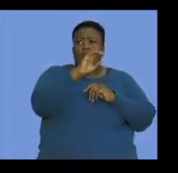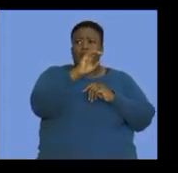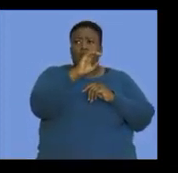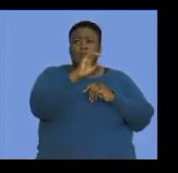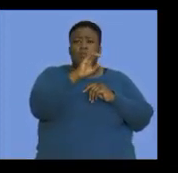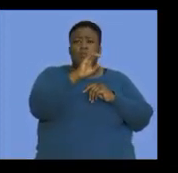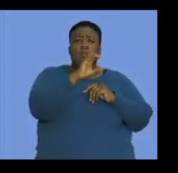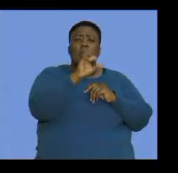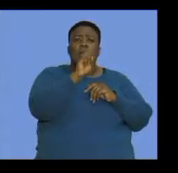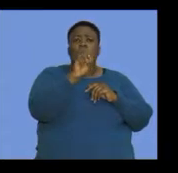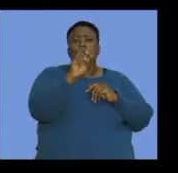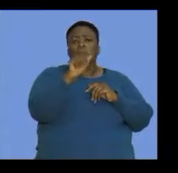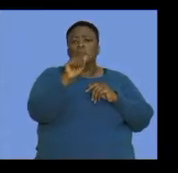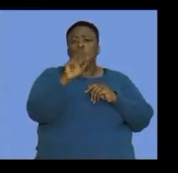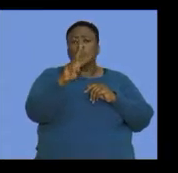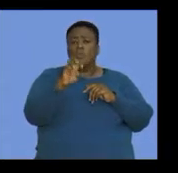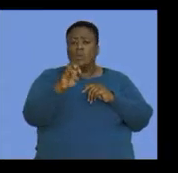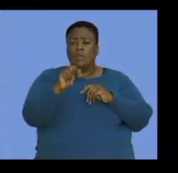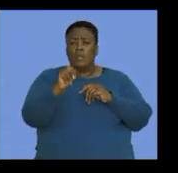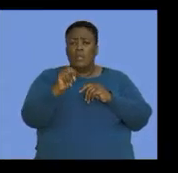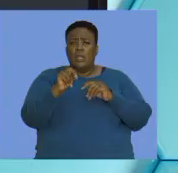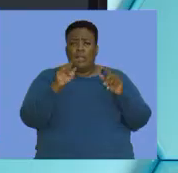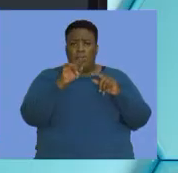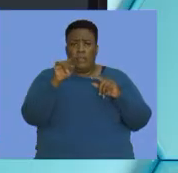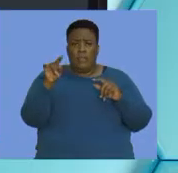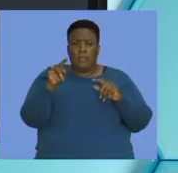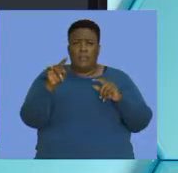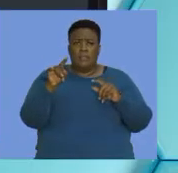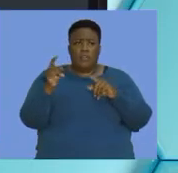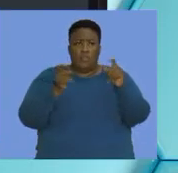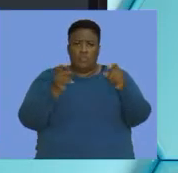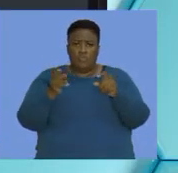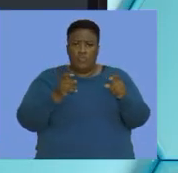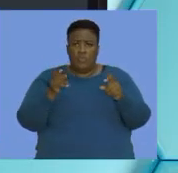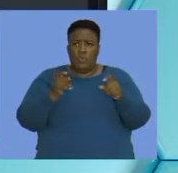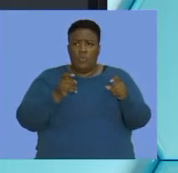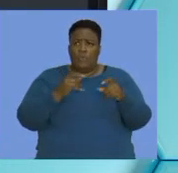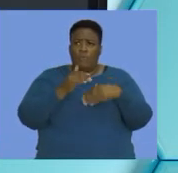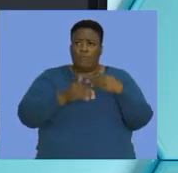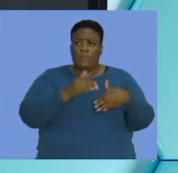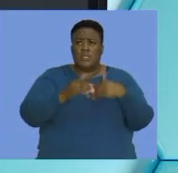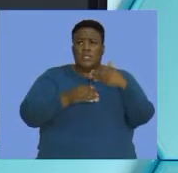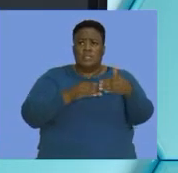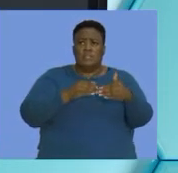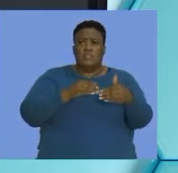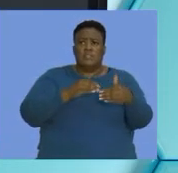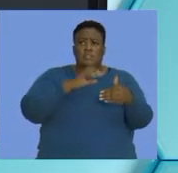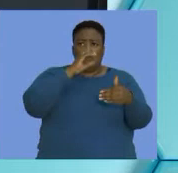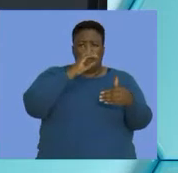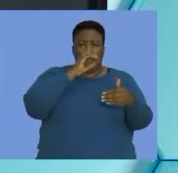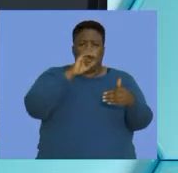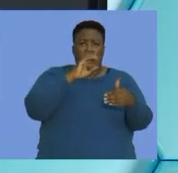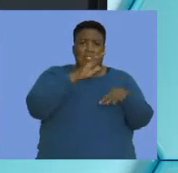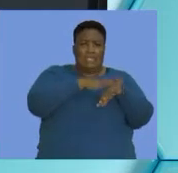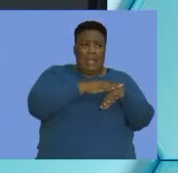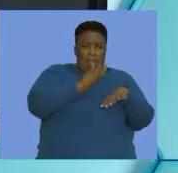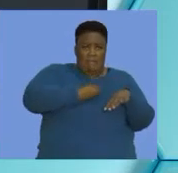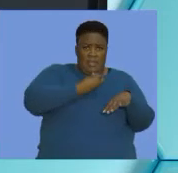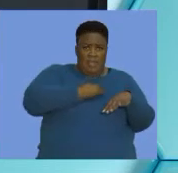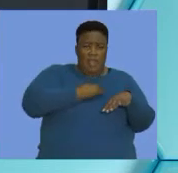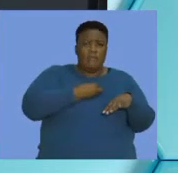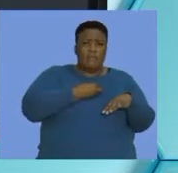off, and this is essentially a controlled process of removing the horns of these rhinos when they are much